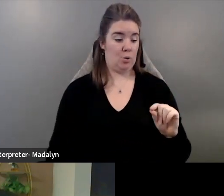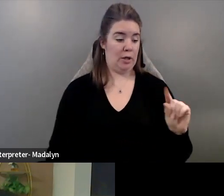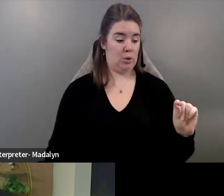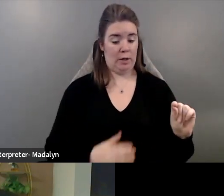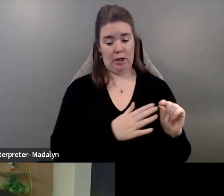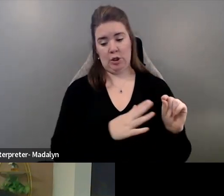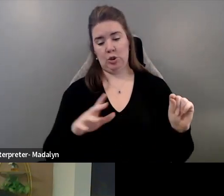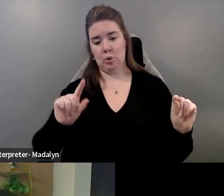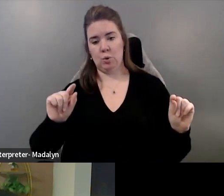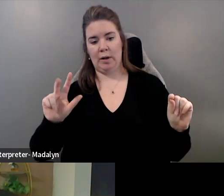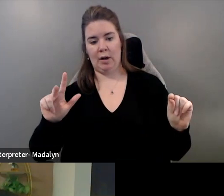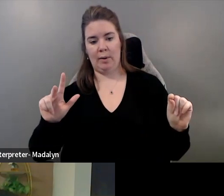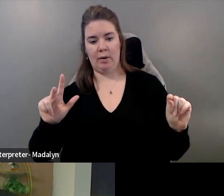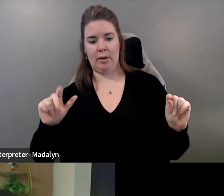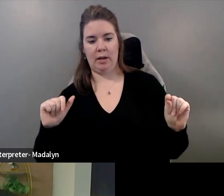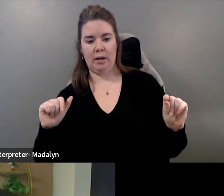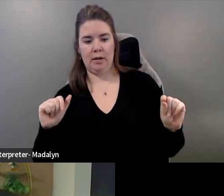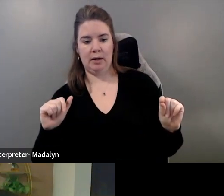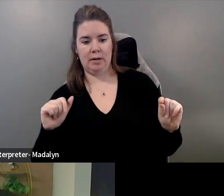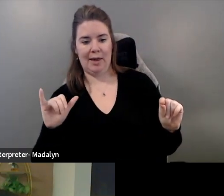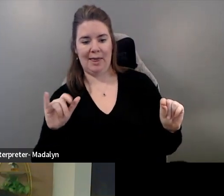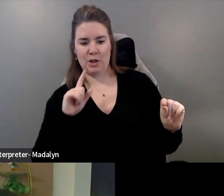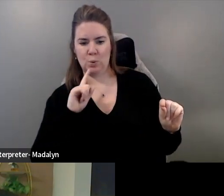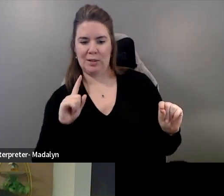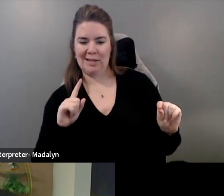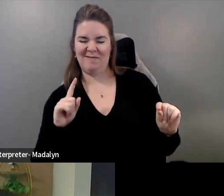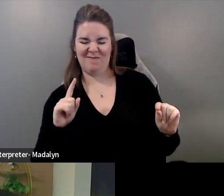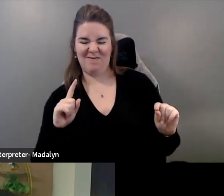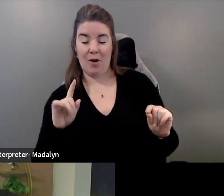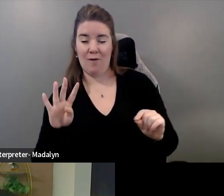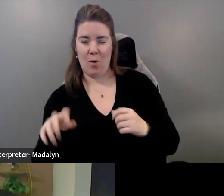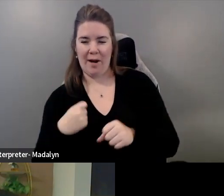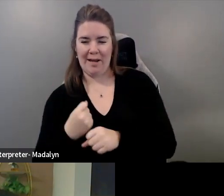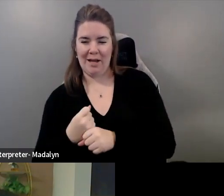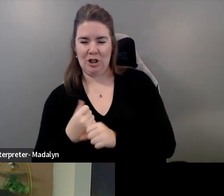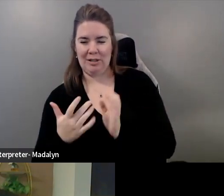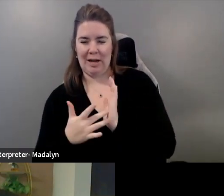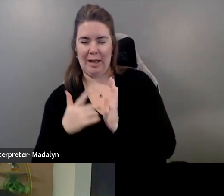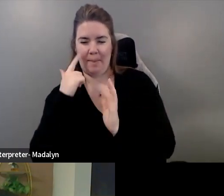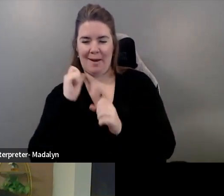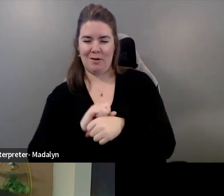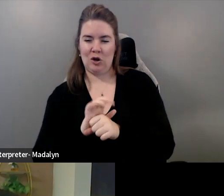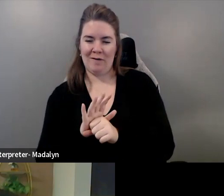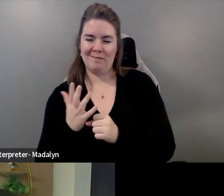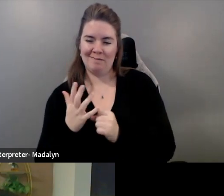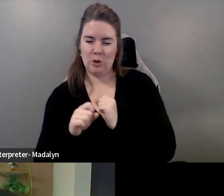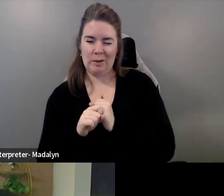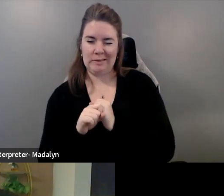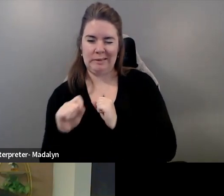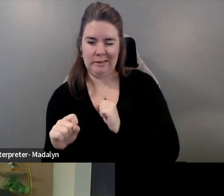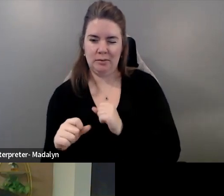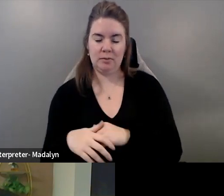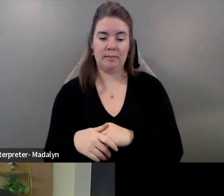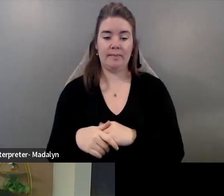that does look like 3 years. That looks like 4 years, and that's because of the COVID-19 pandemic. And I'm going to throw this next part over to